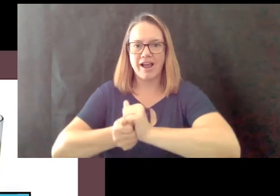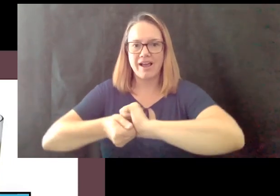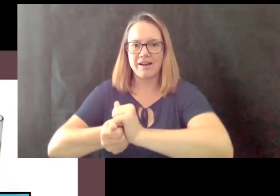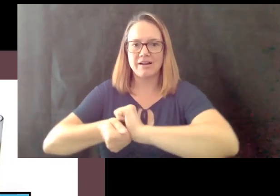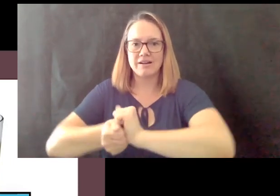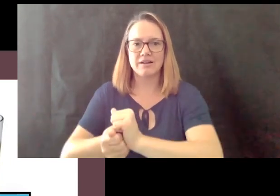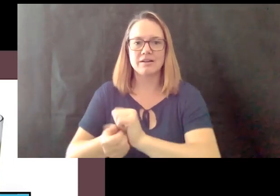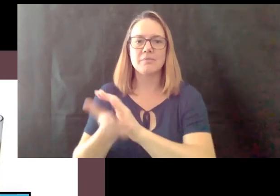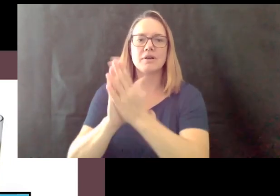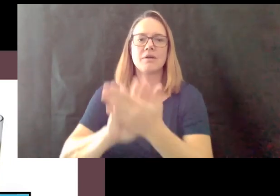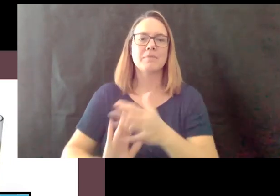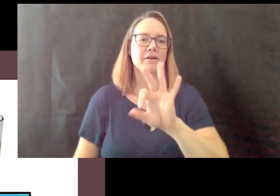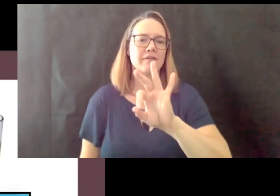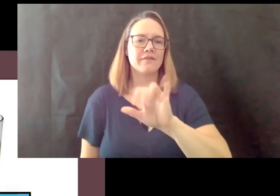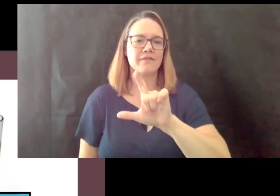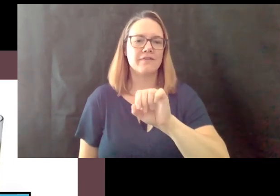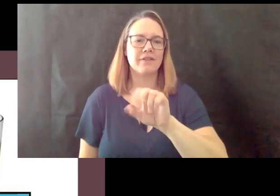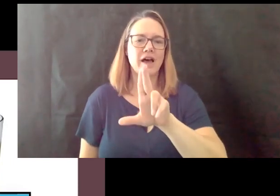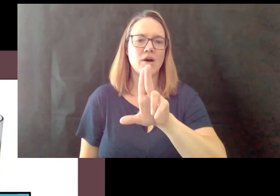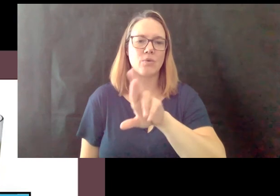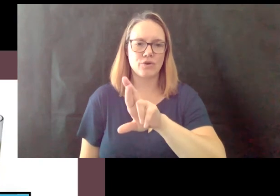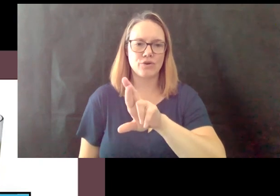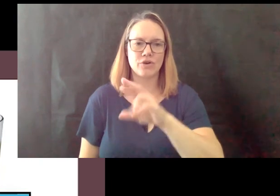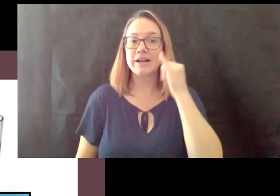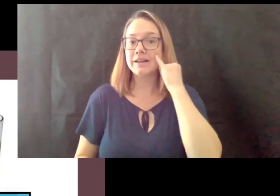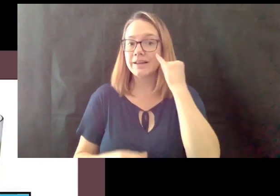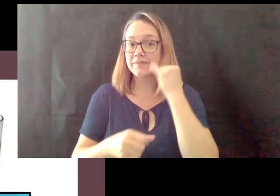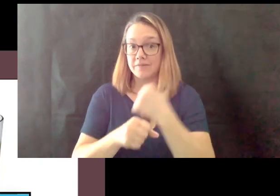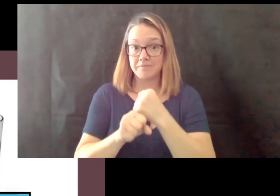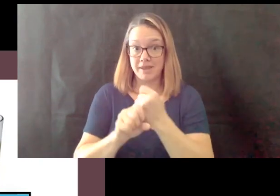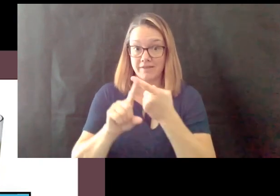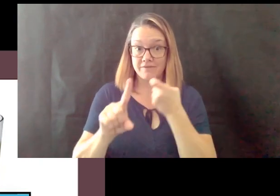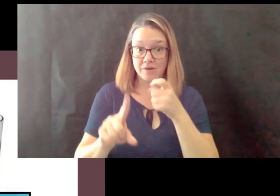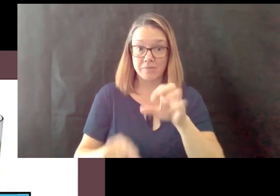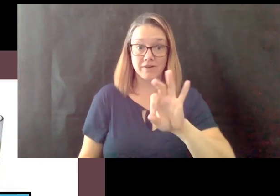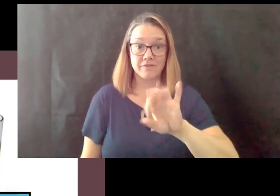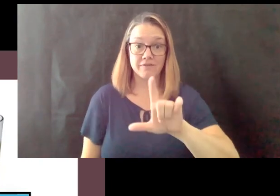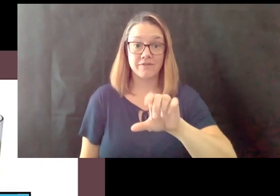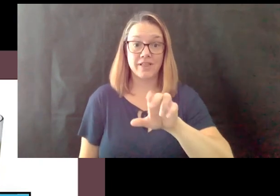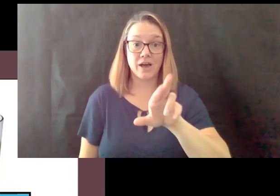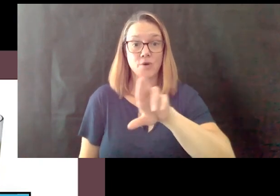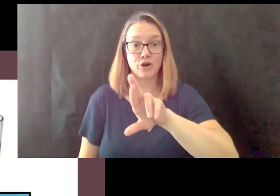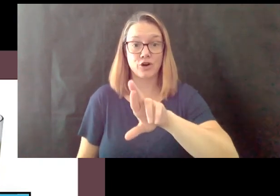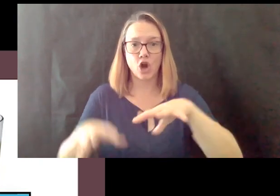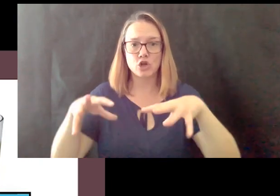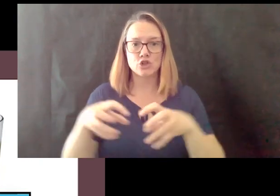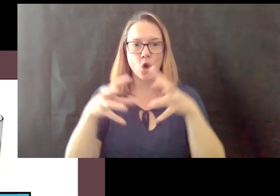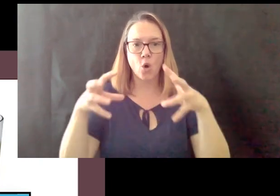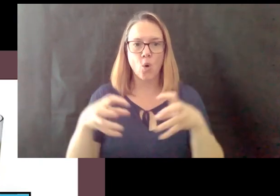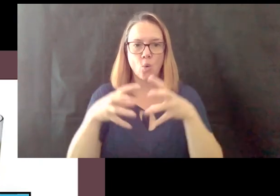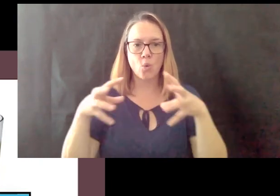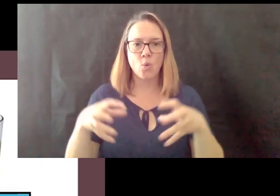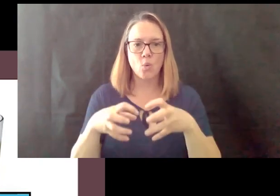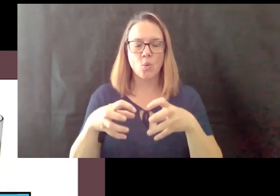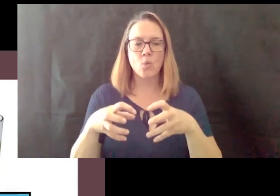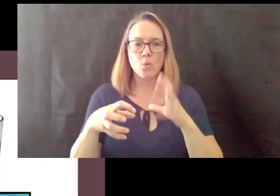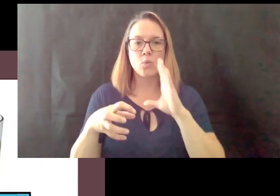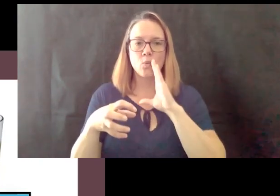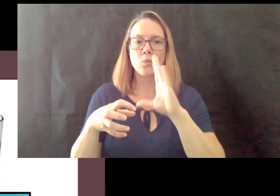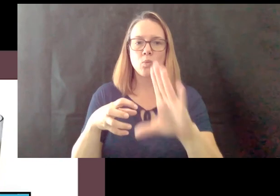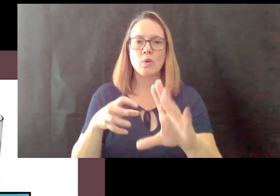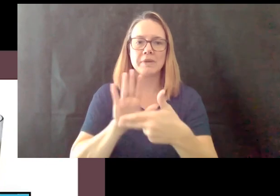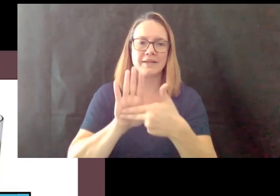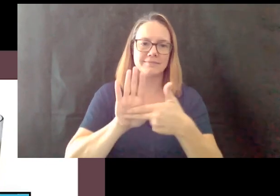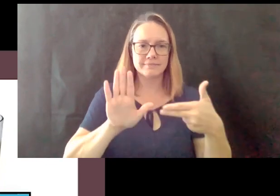up, and we make a flour out of it. And so anything that's made out of a flour or therefore a dough or a